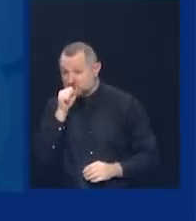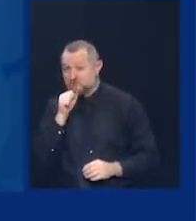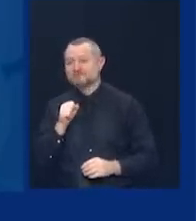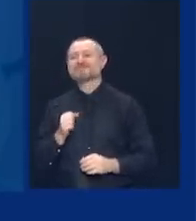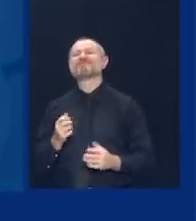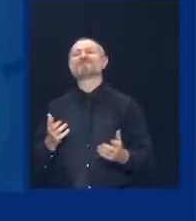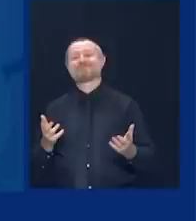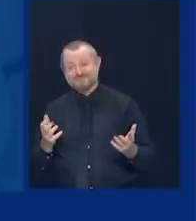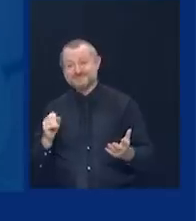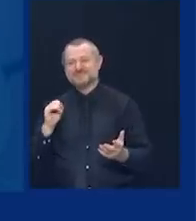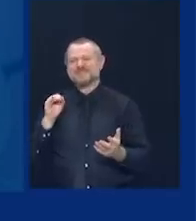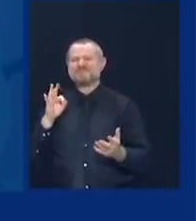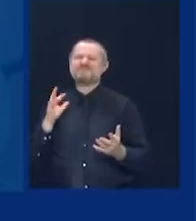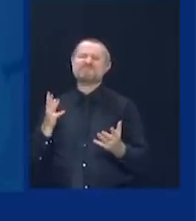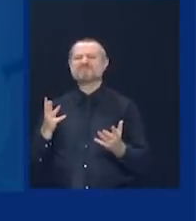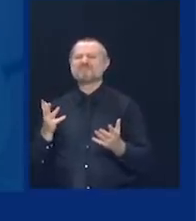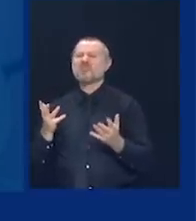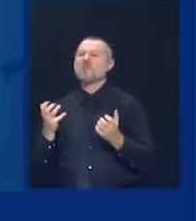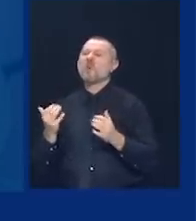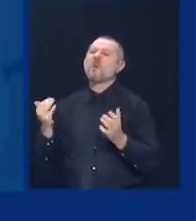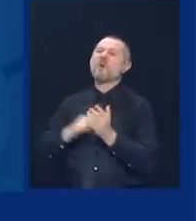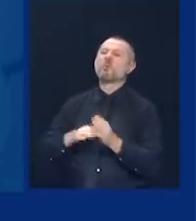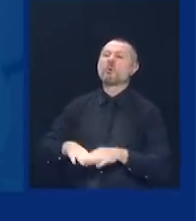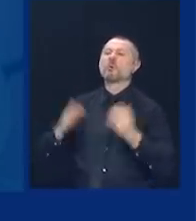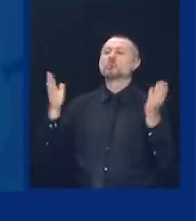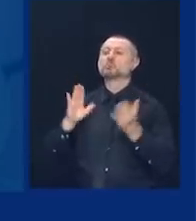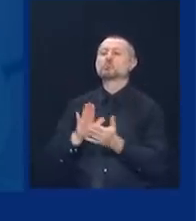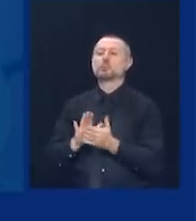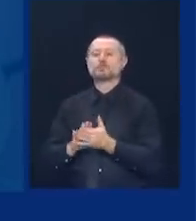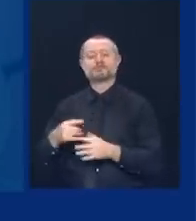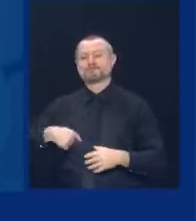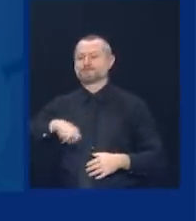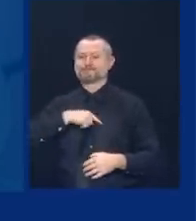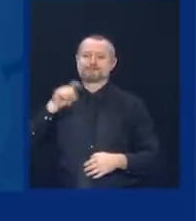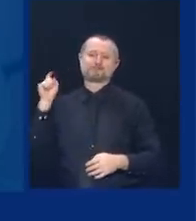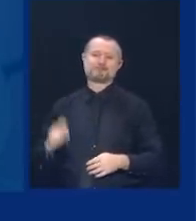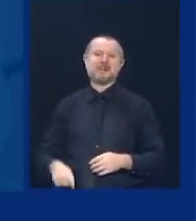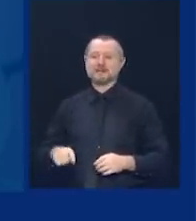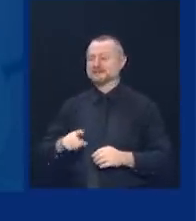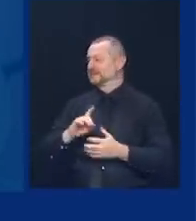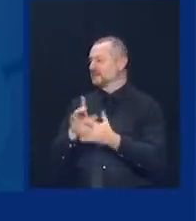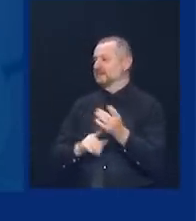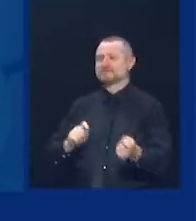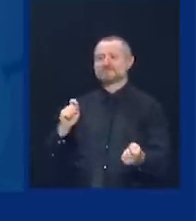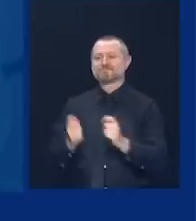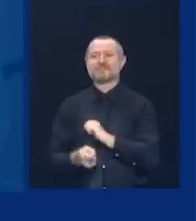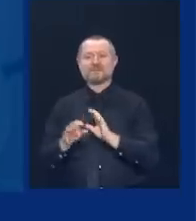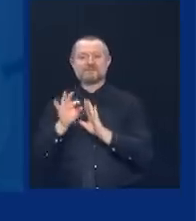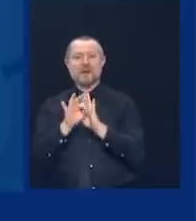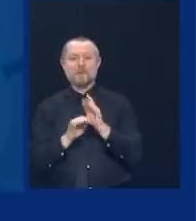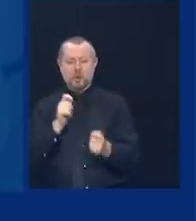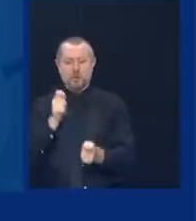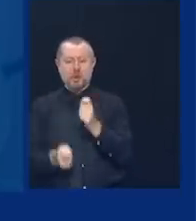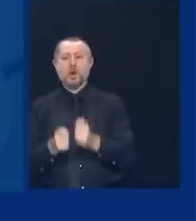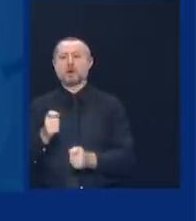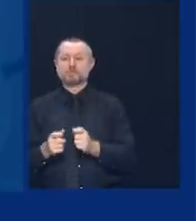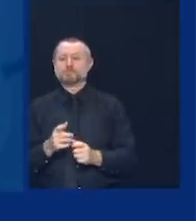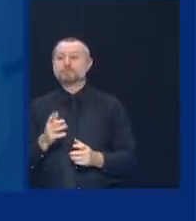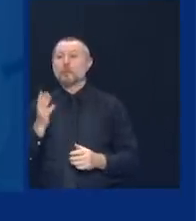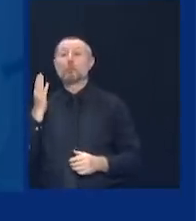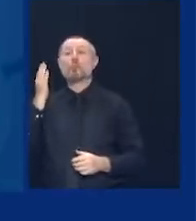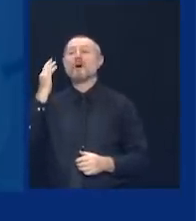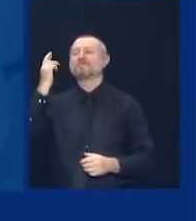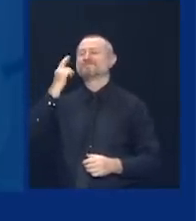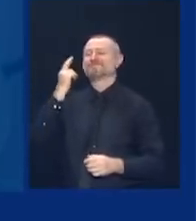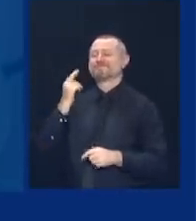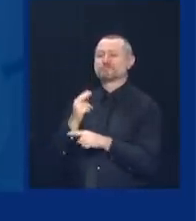wanted to reopen the schools, we'd have to design a different formula for New York City because by